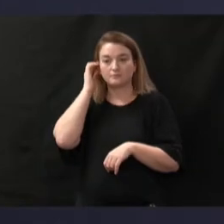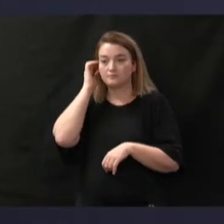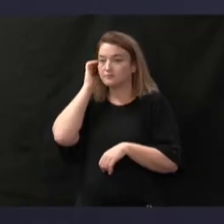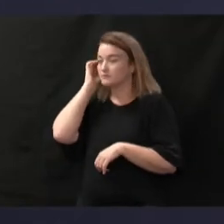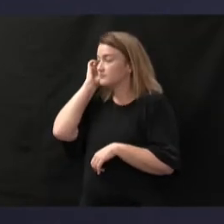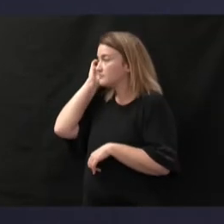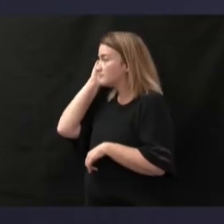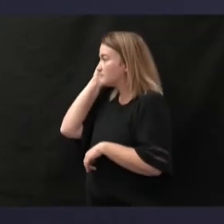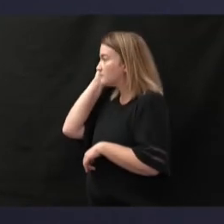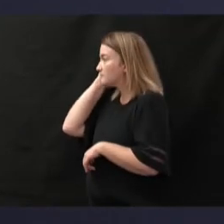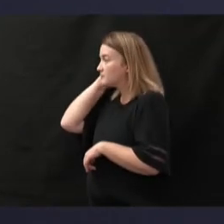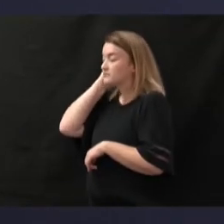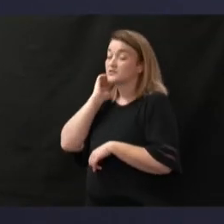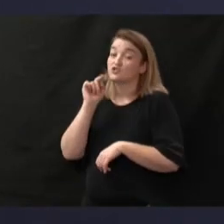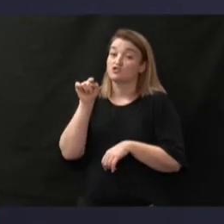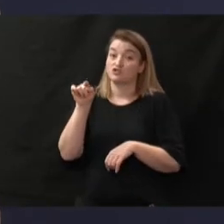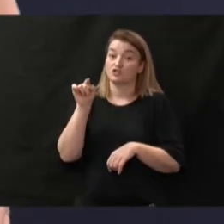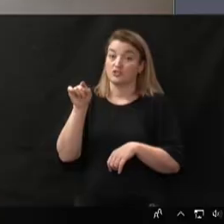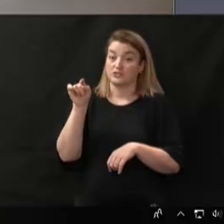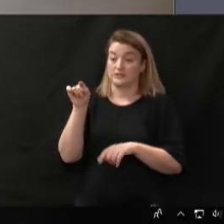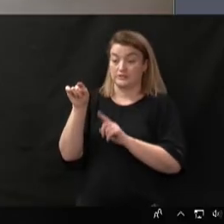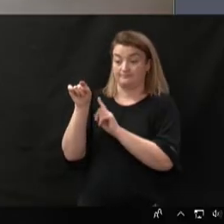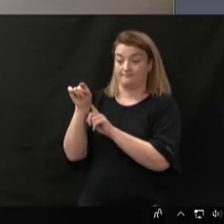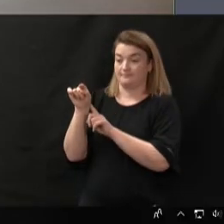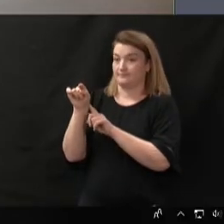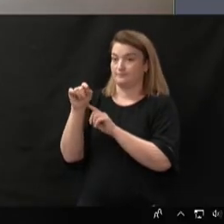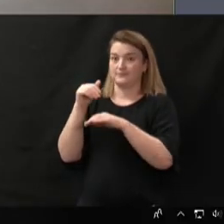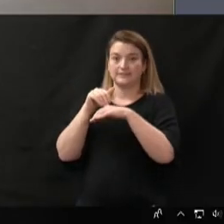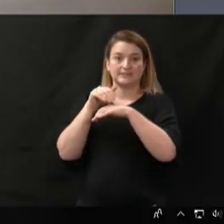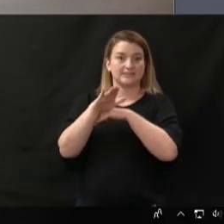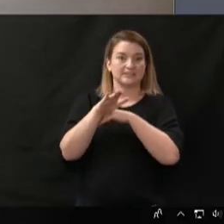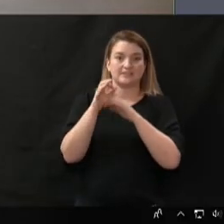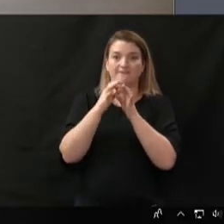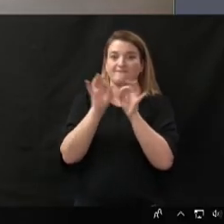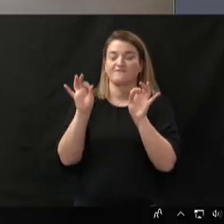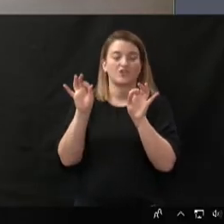And she sends free stuff all the time.